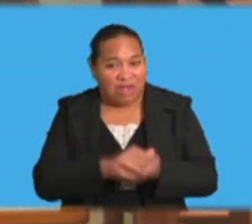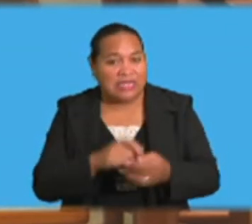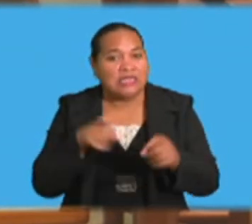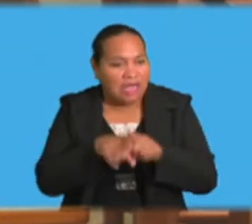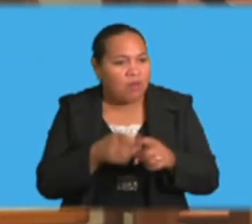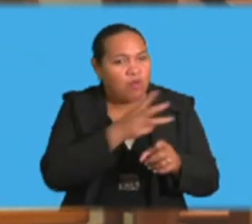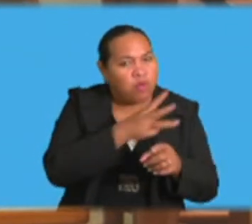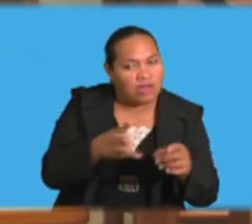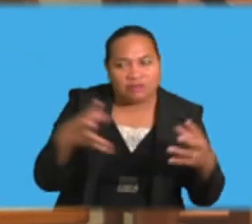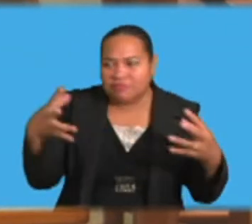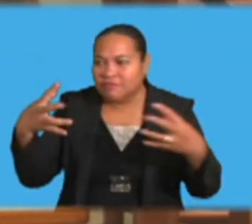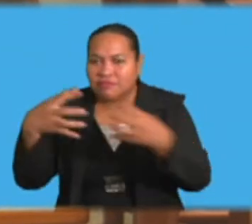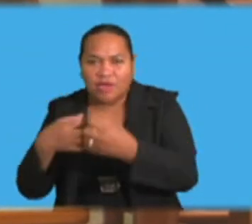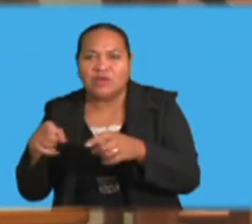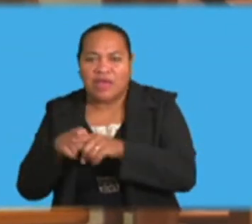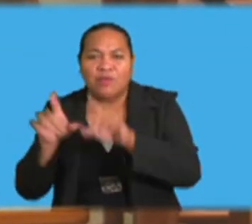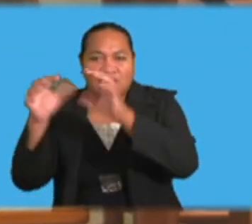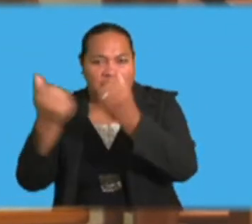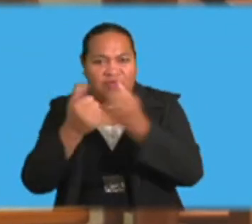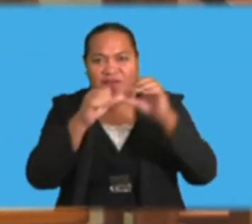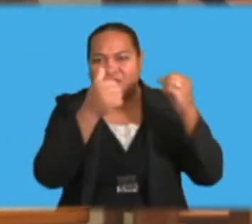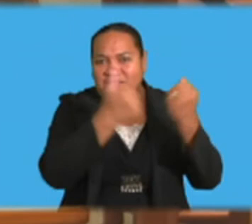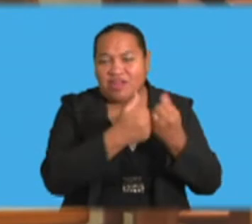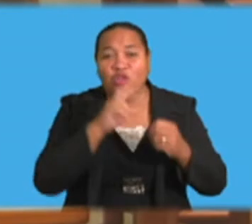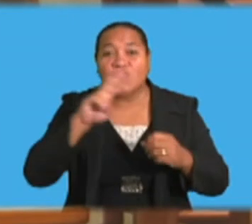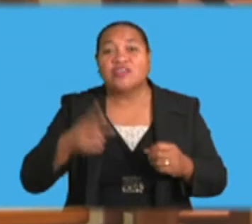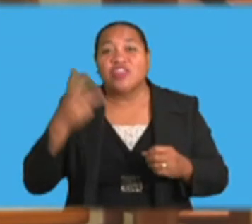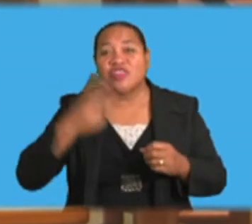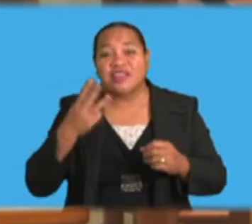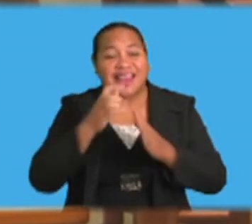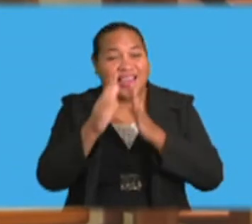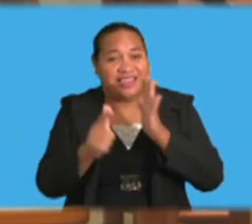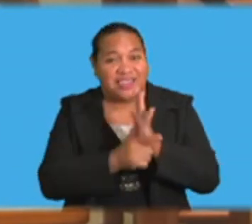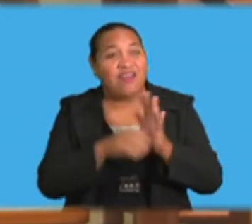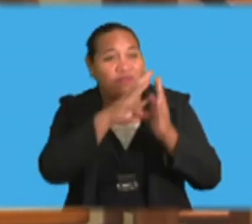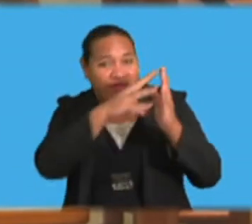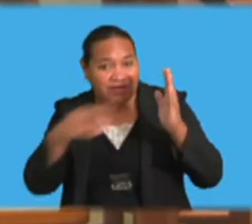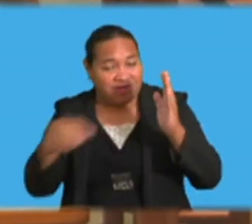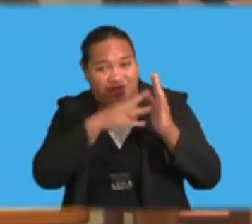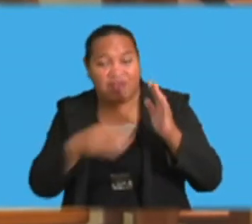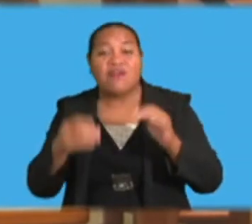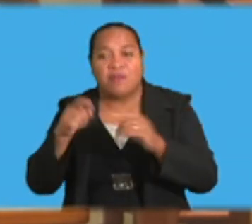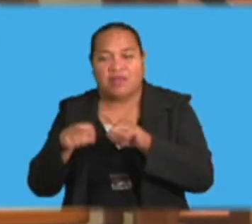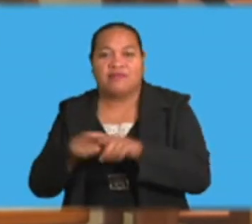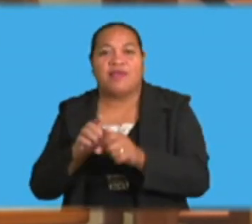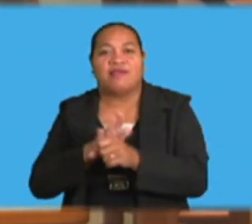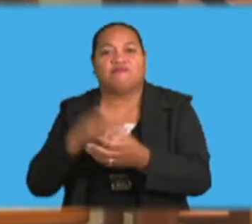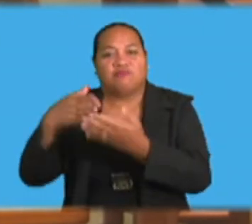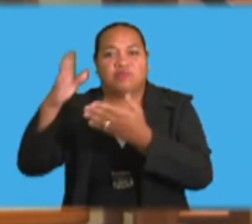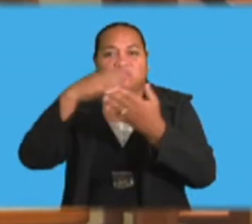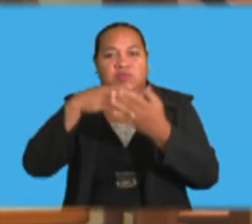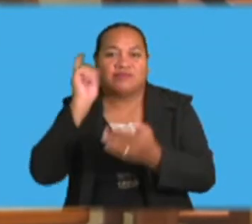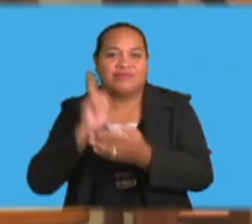as the same as the covenants. The 2013 Constitution and the legislation flowing from it make the ratification of the covenants